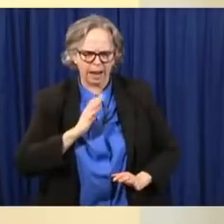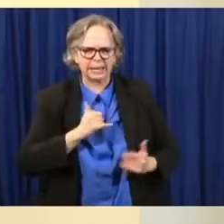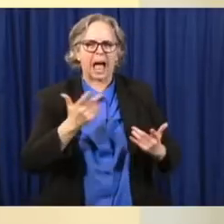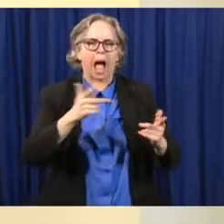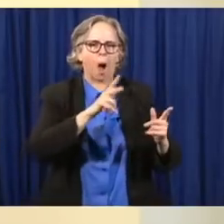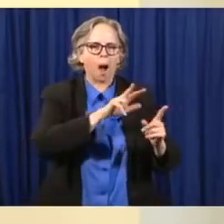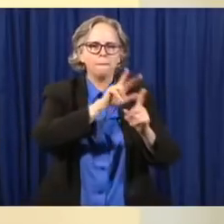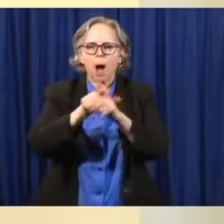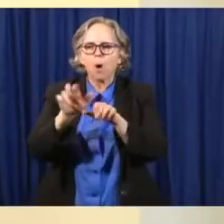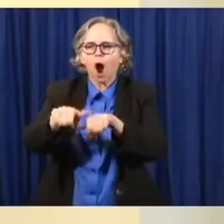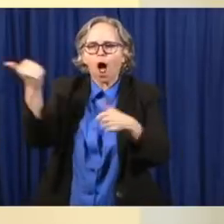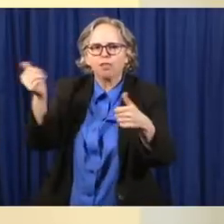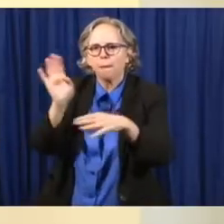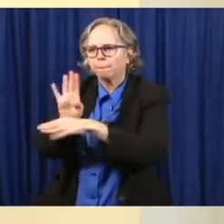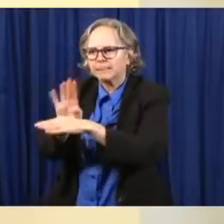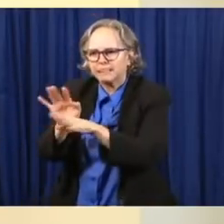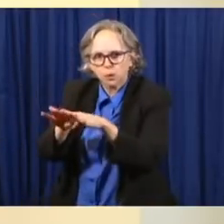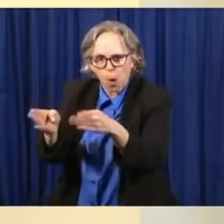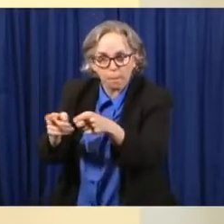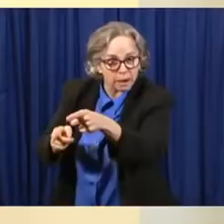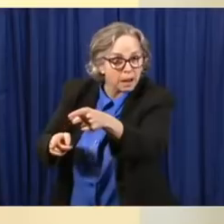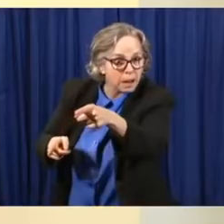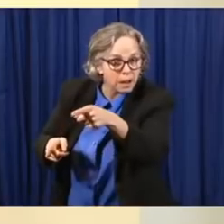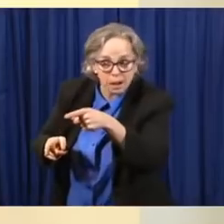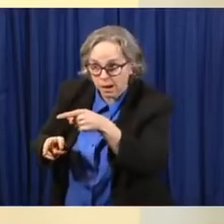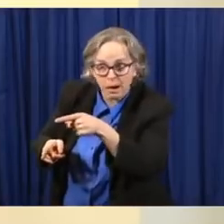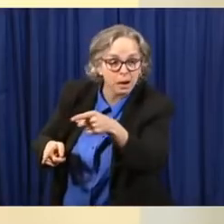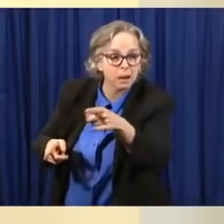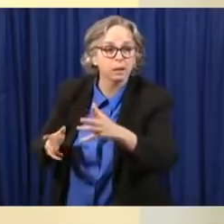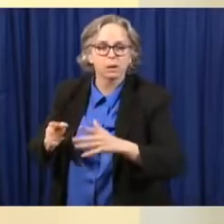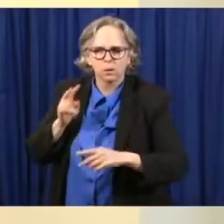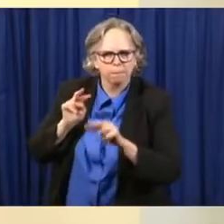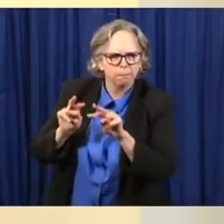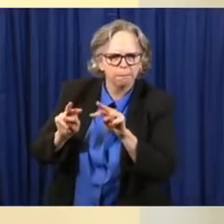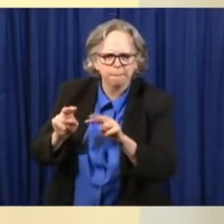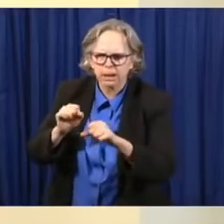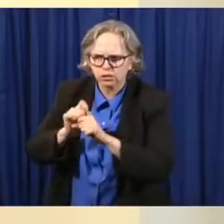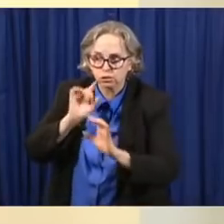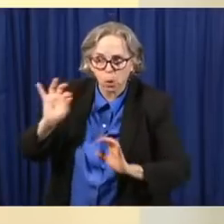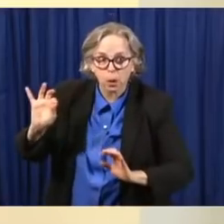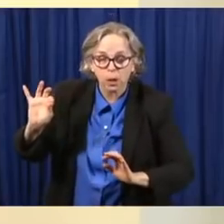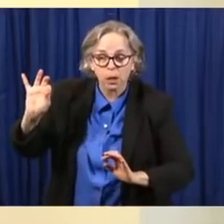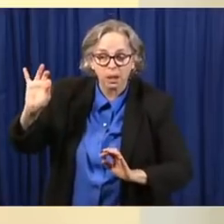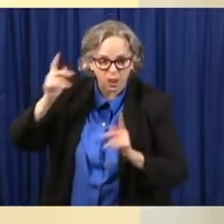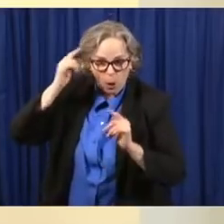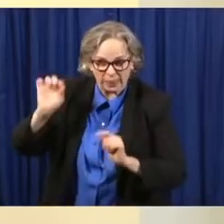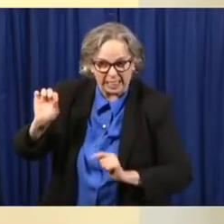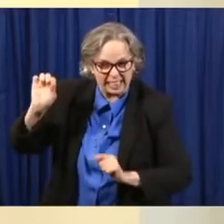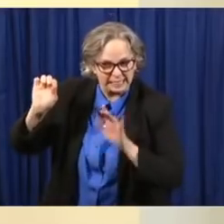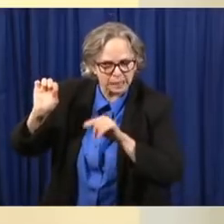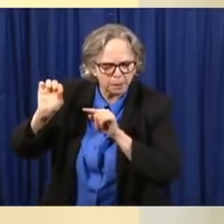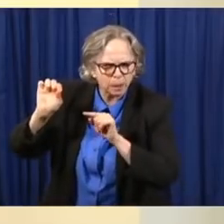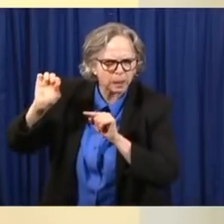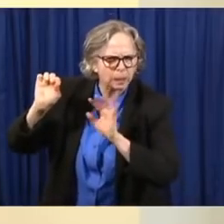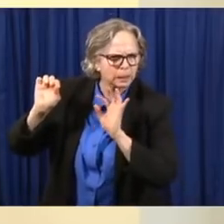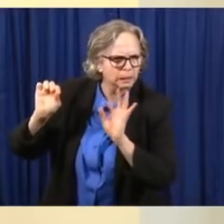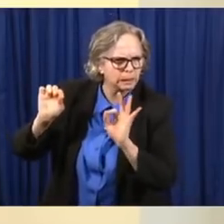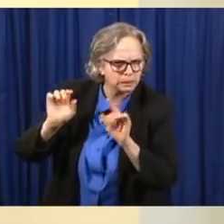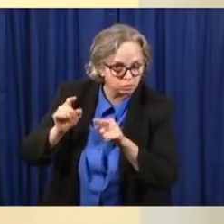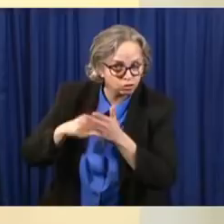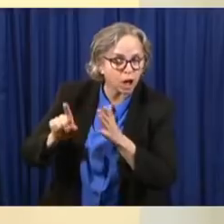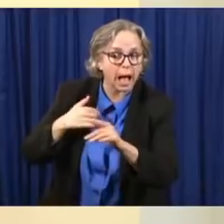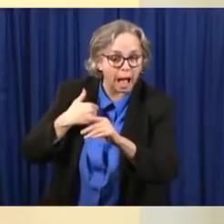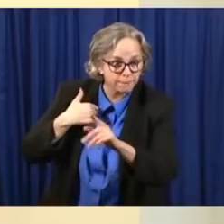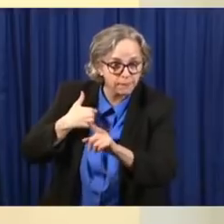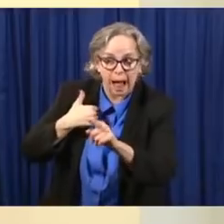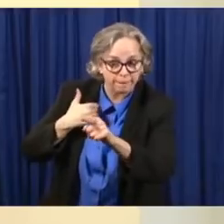that we stop the spread? And at the same time, how do we do a little more all the time without creating